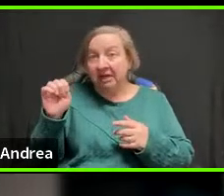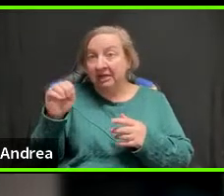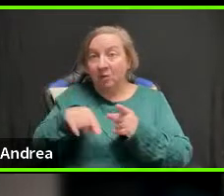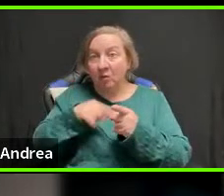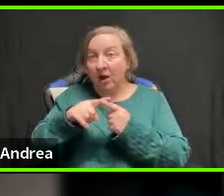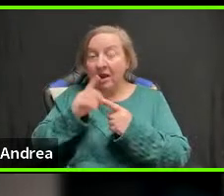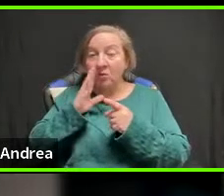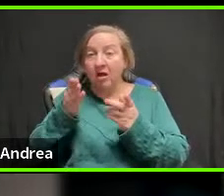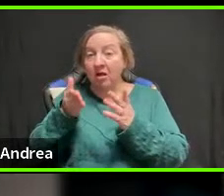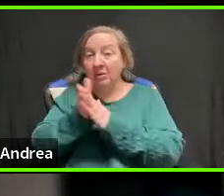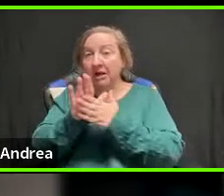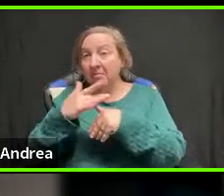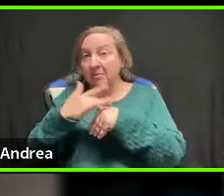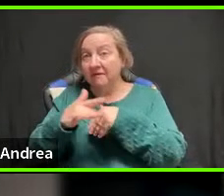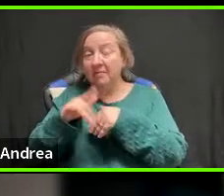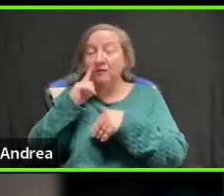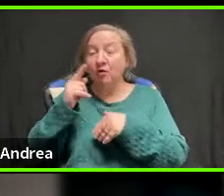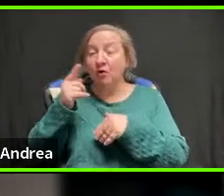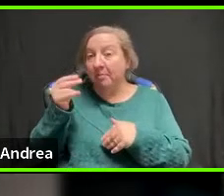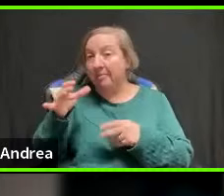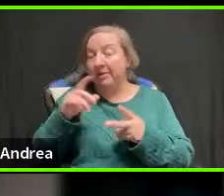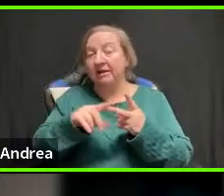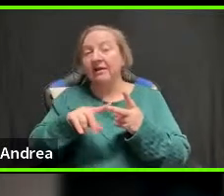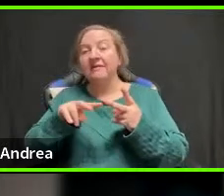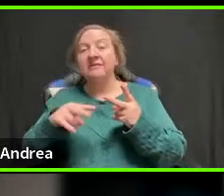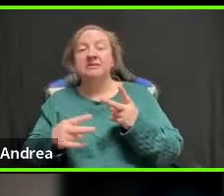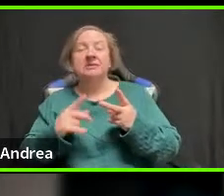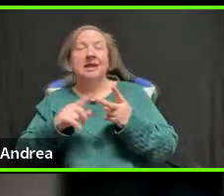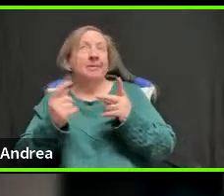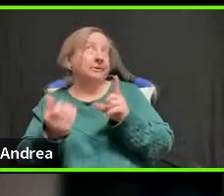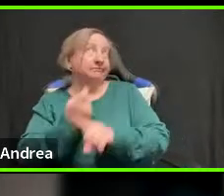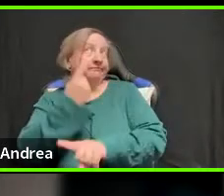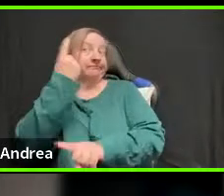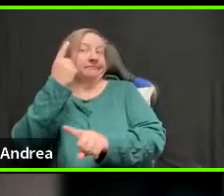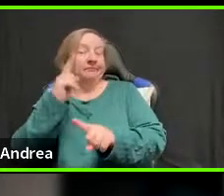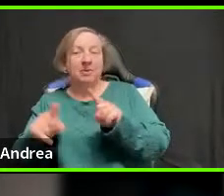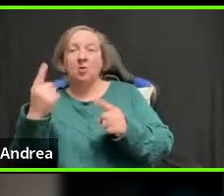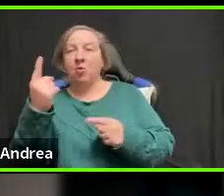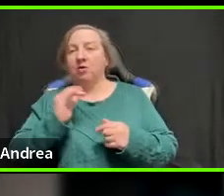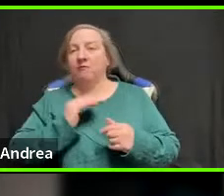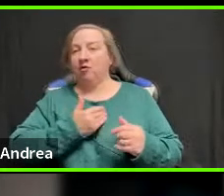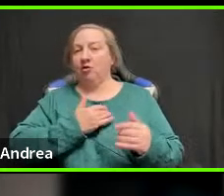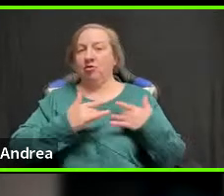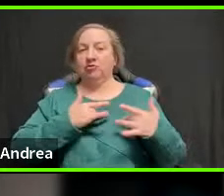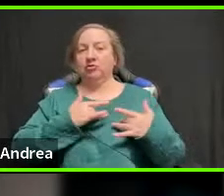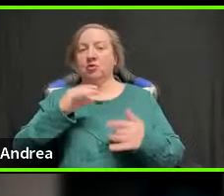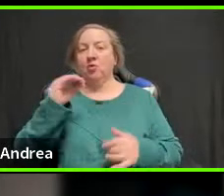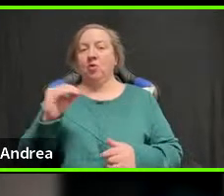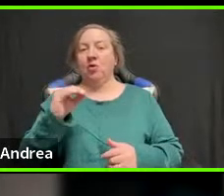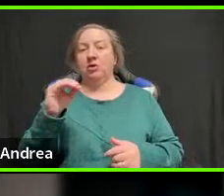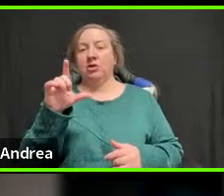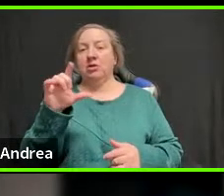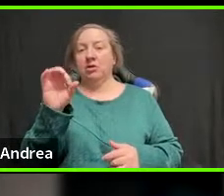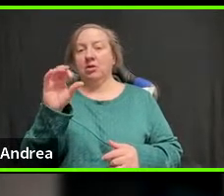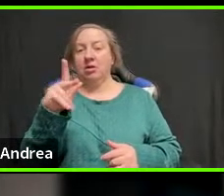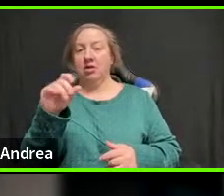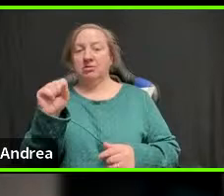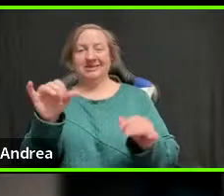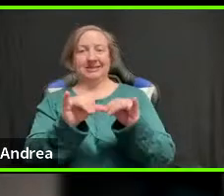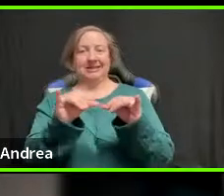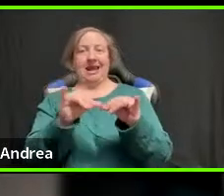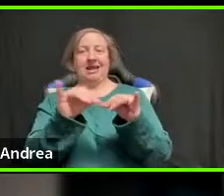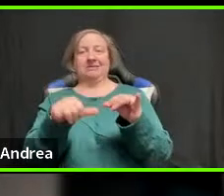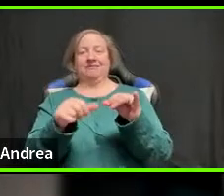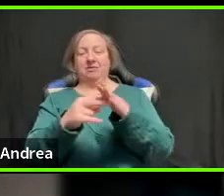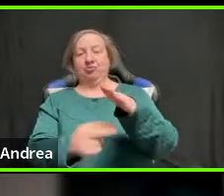to the public. And then the second one might be just like totally off the wall. But one of our concerns at Oregon Walks is the sheer size of the bridges,